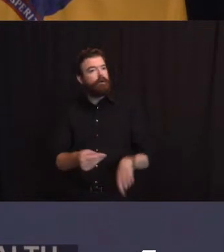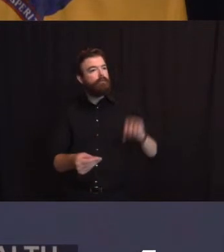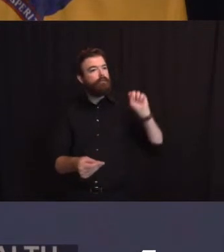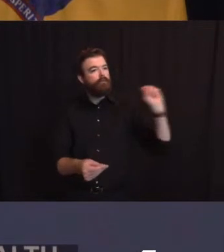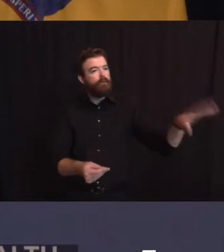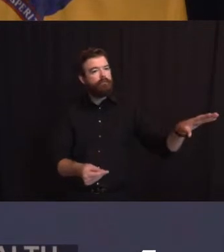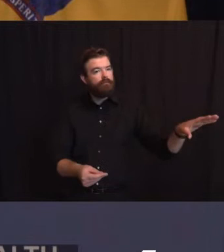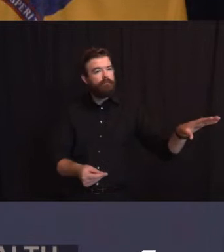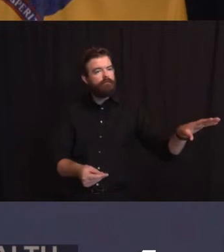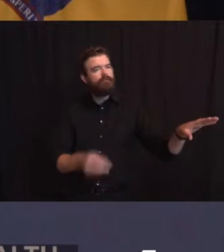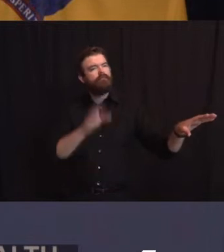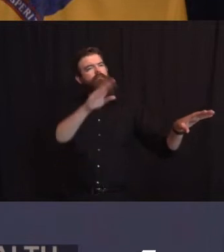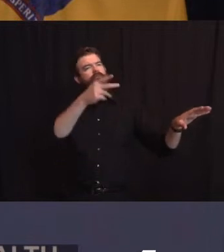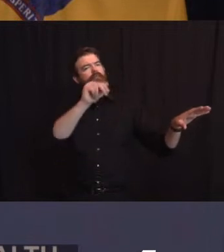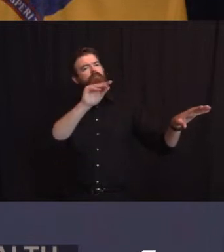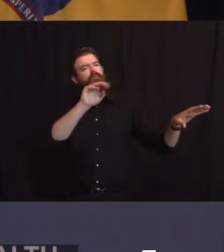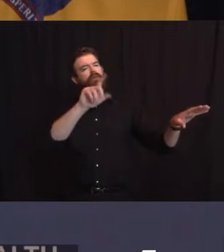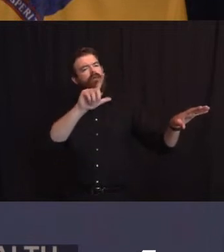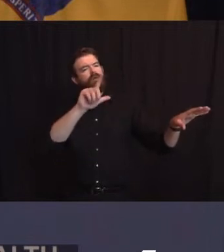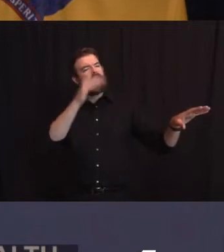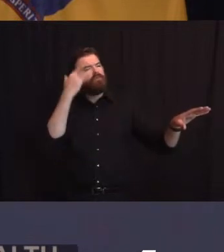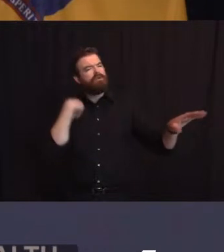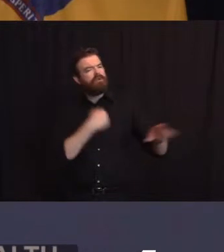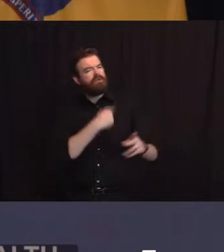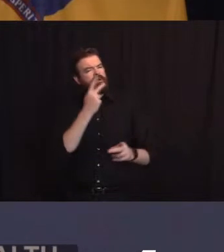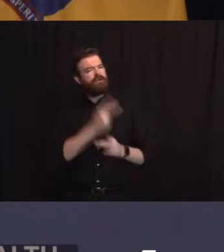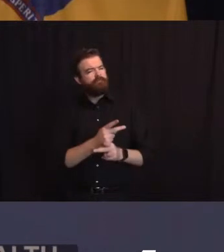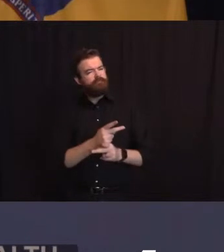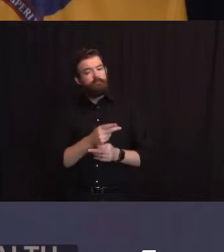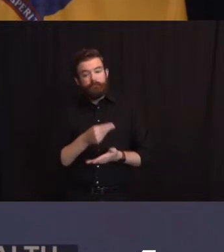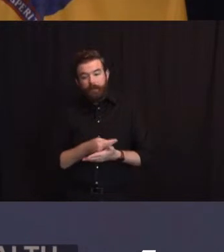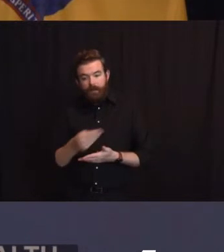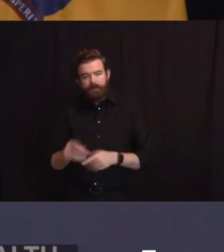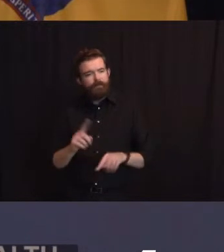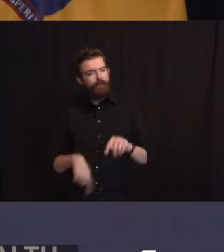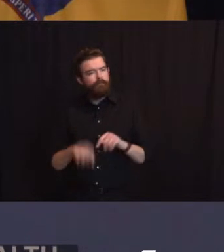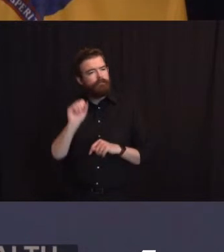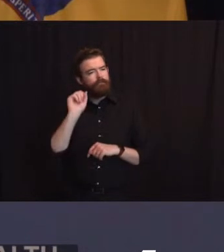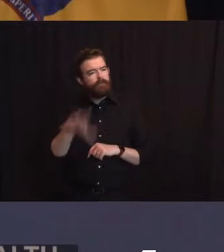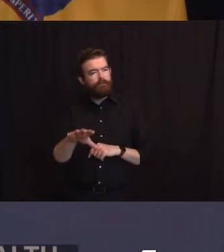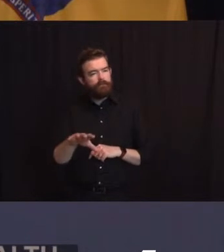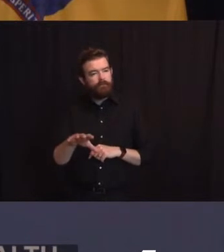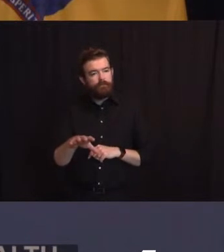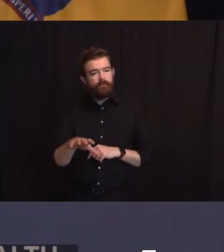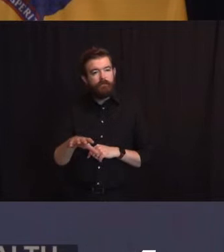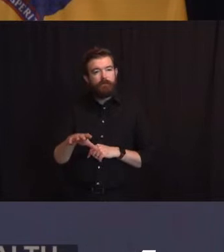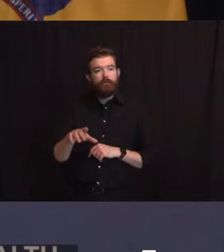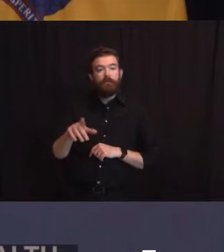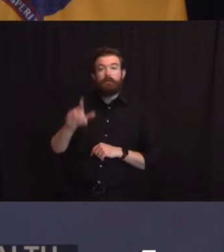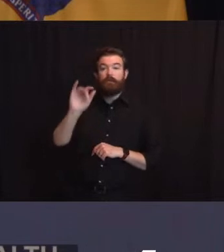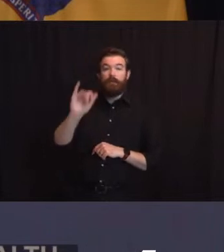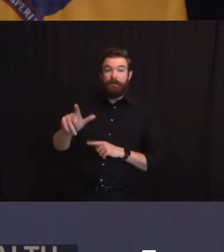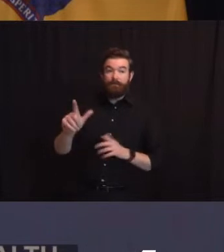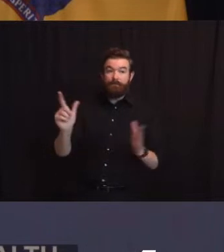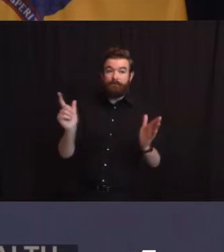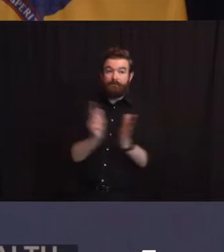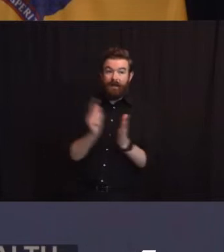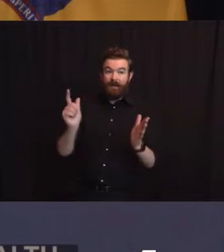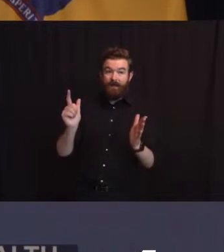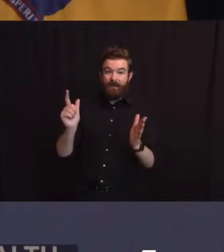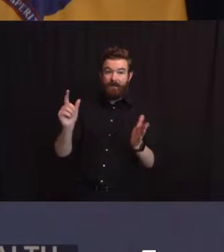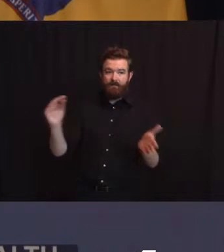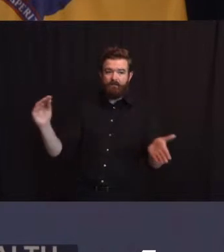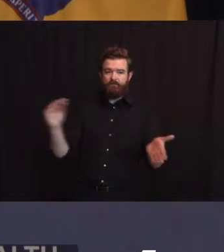think this is one we should be addressing. But yeah, so that ban is codified in a statute that's tied to the existence of a public